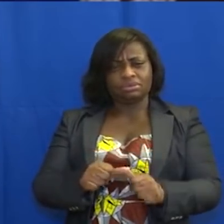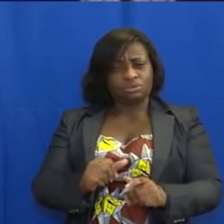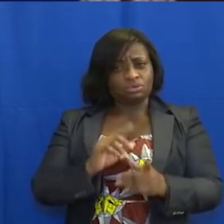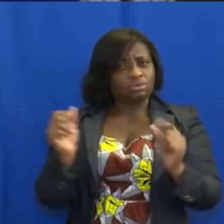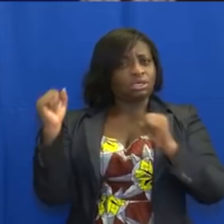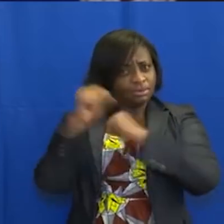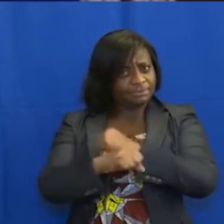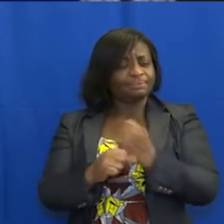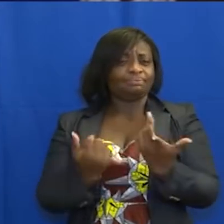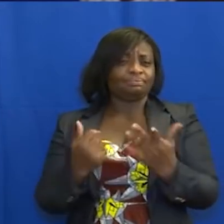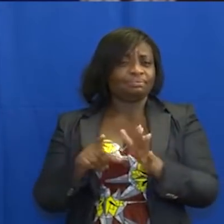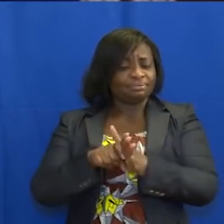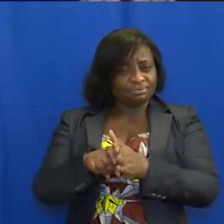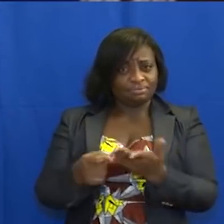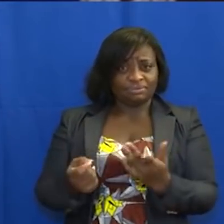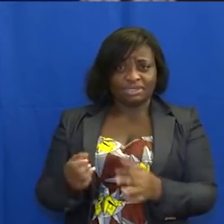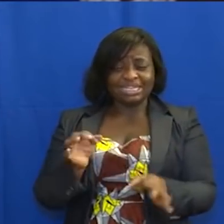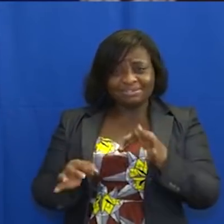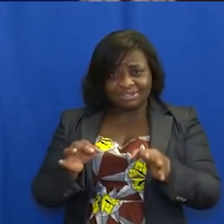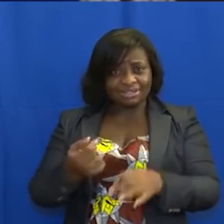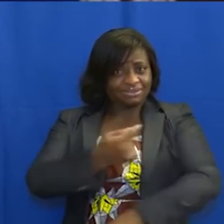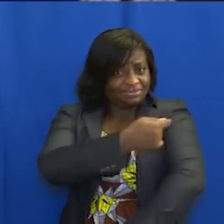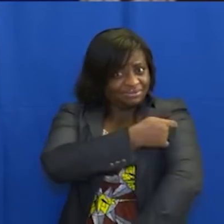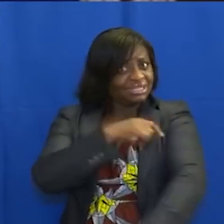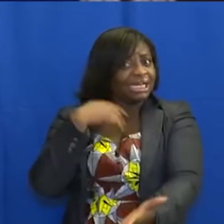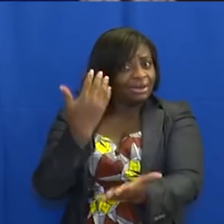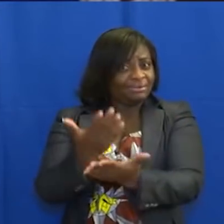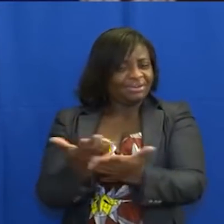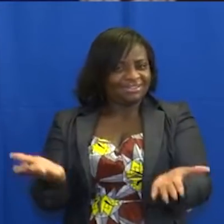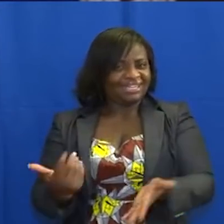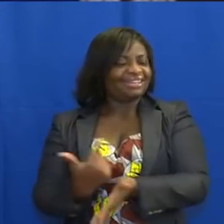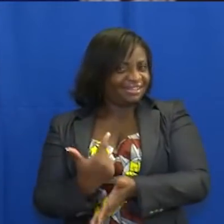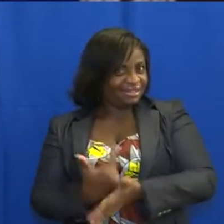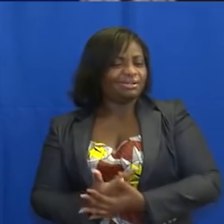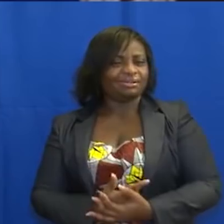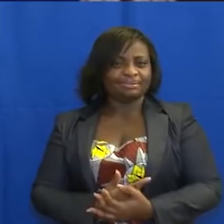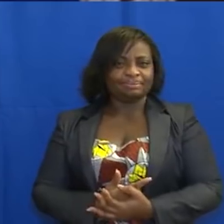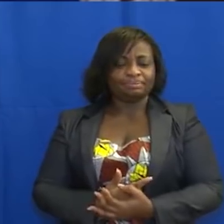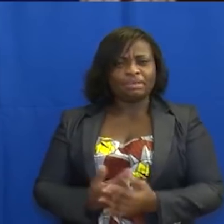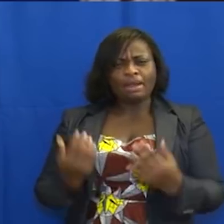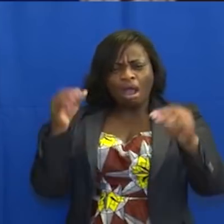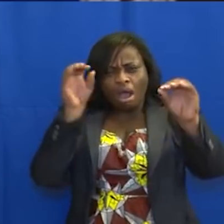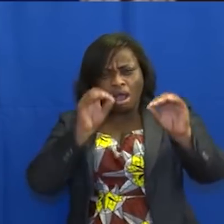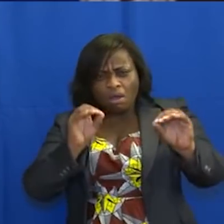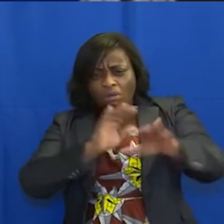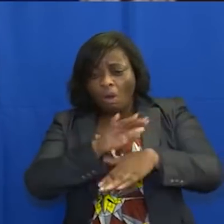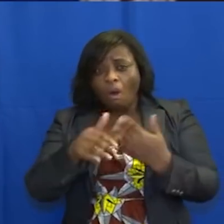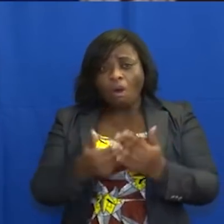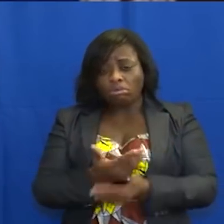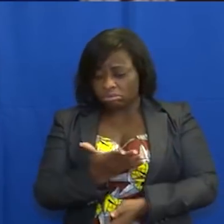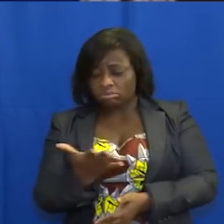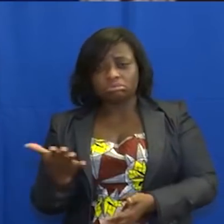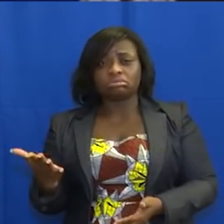of our warfare, even when the vaccines arrive in Ghana. By observing these